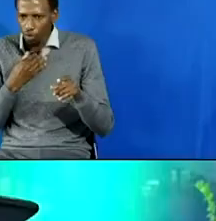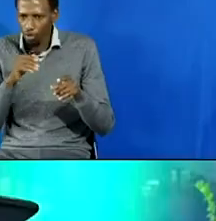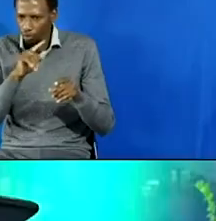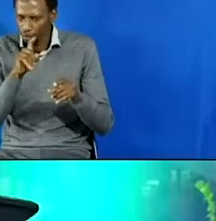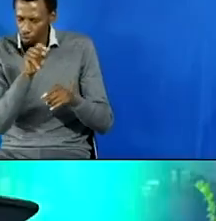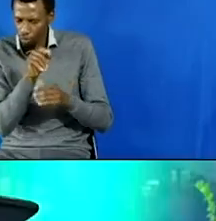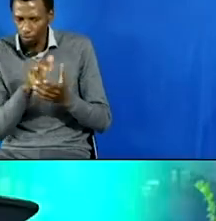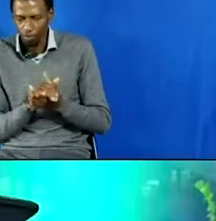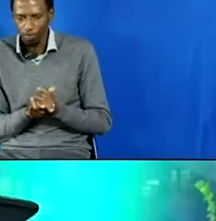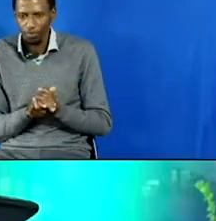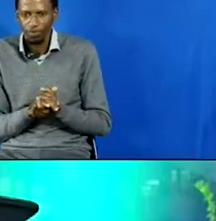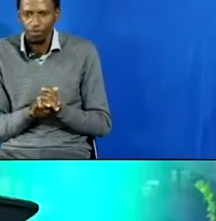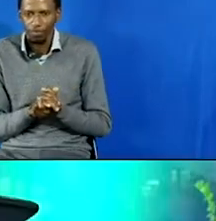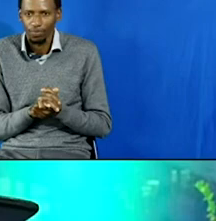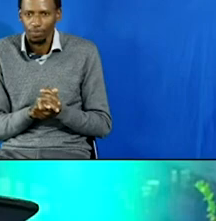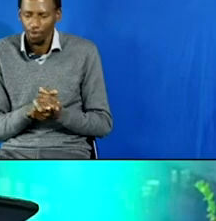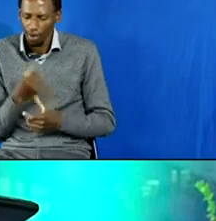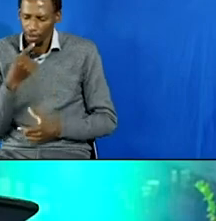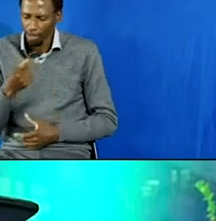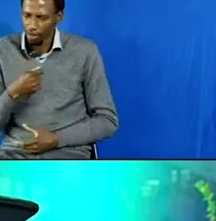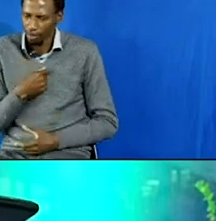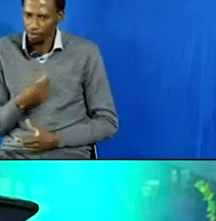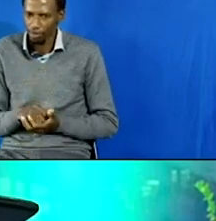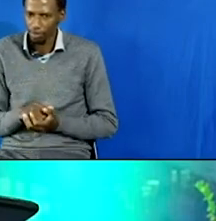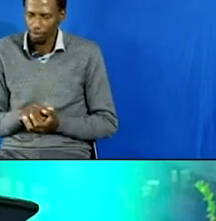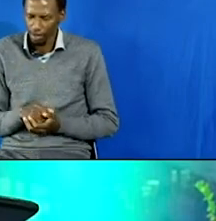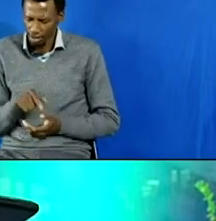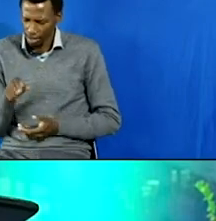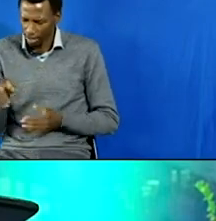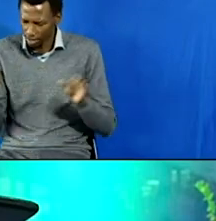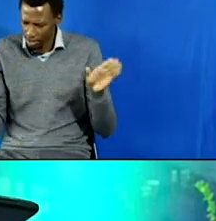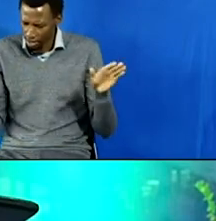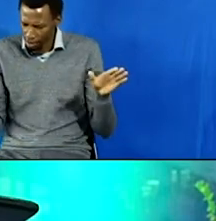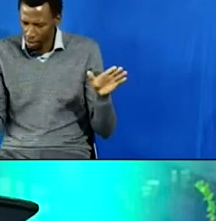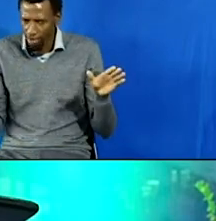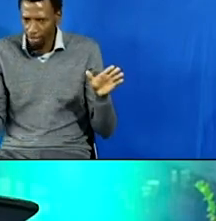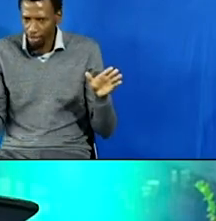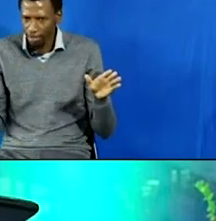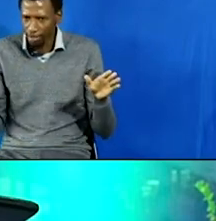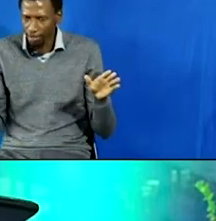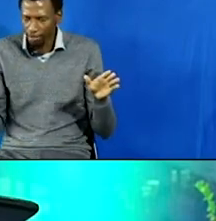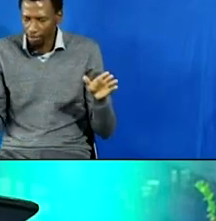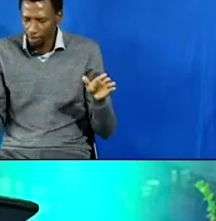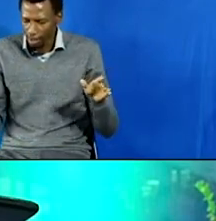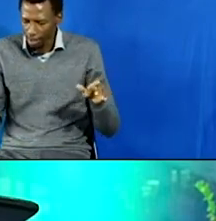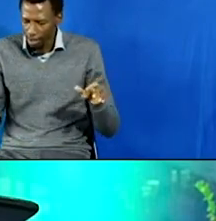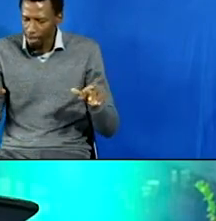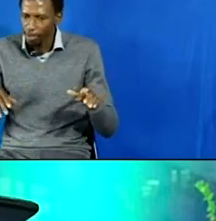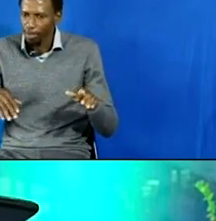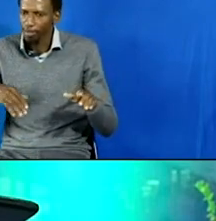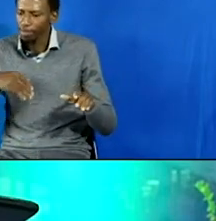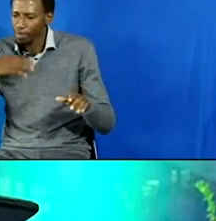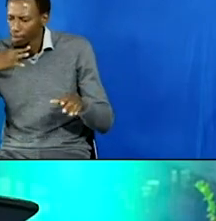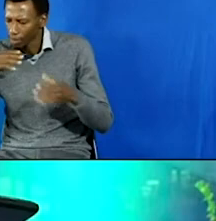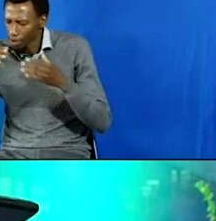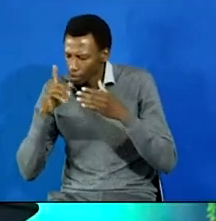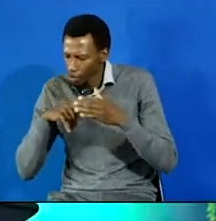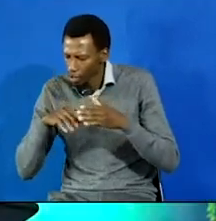tell me, is this bird alive or is it dead?